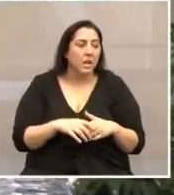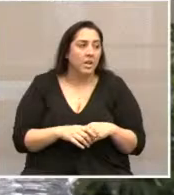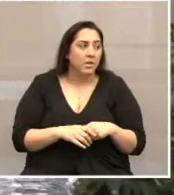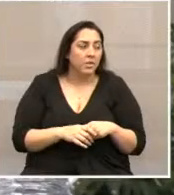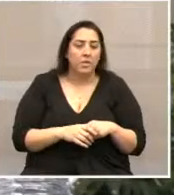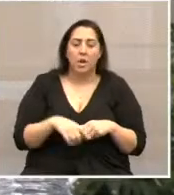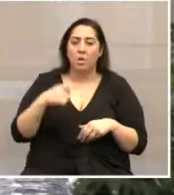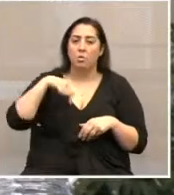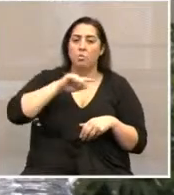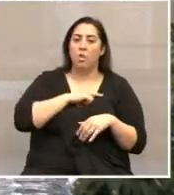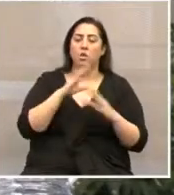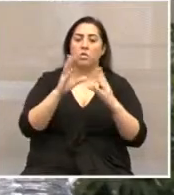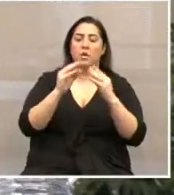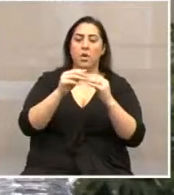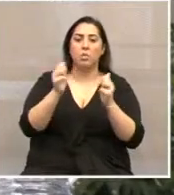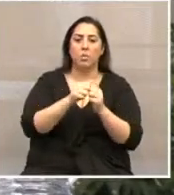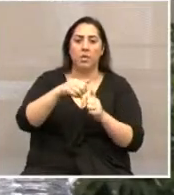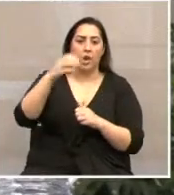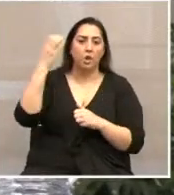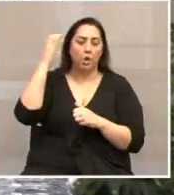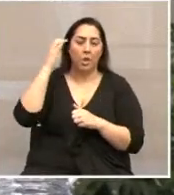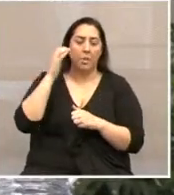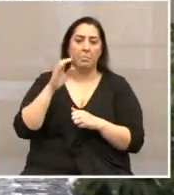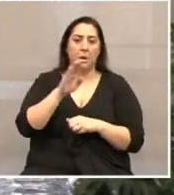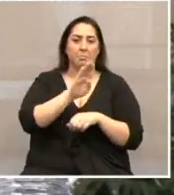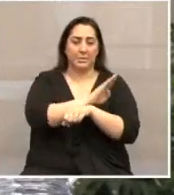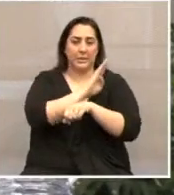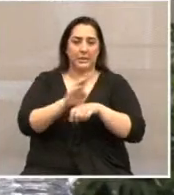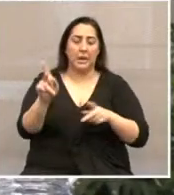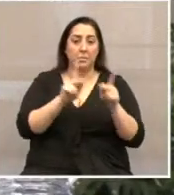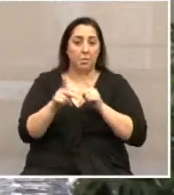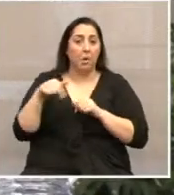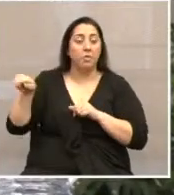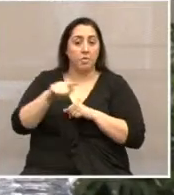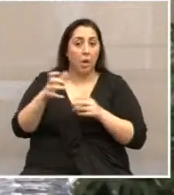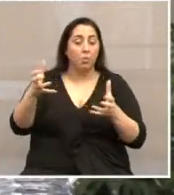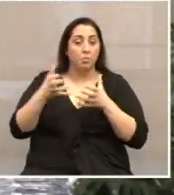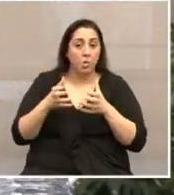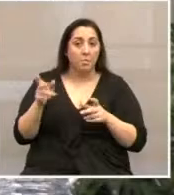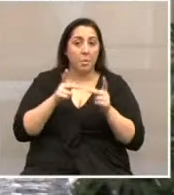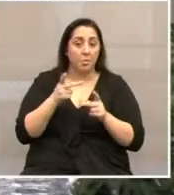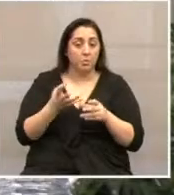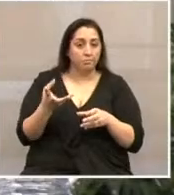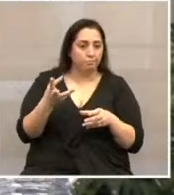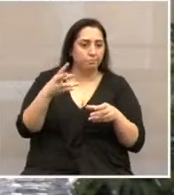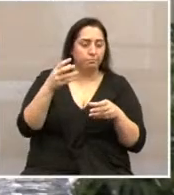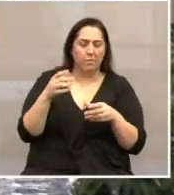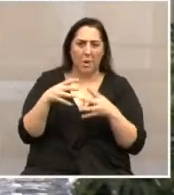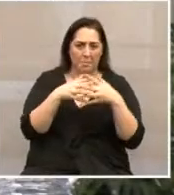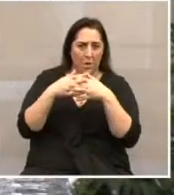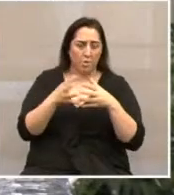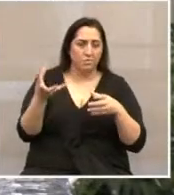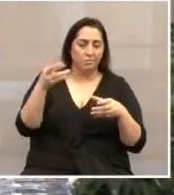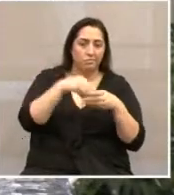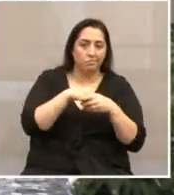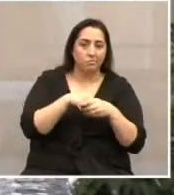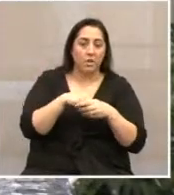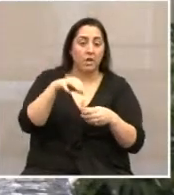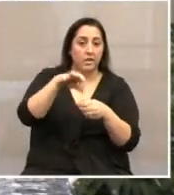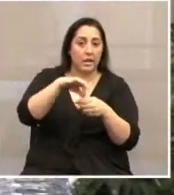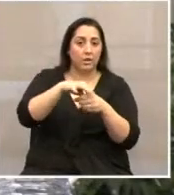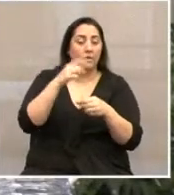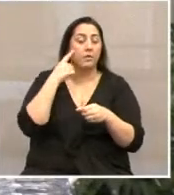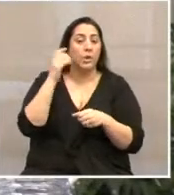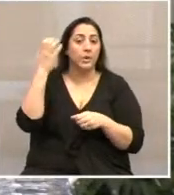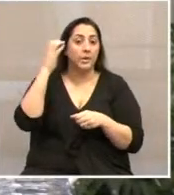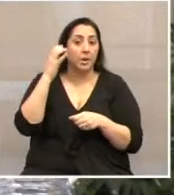Colombian business people because they wanted the United States to intervene in the elections of Colombia and take out one